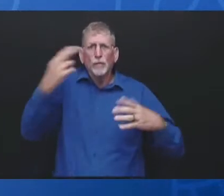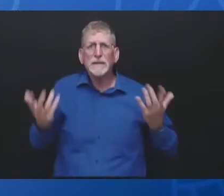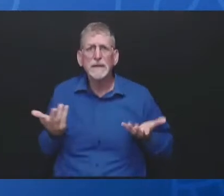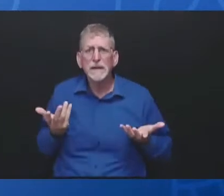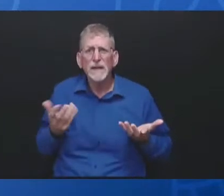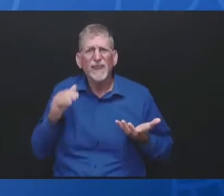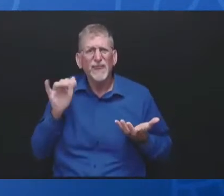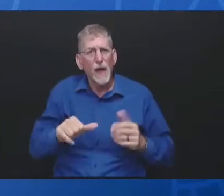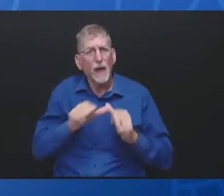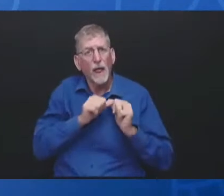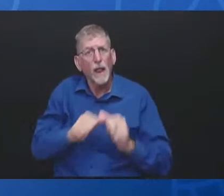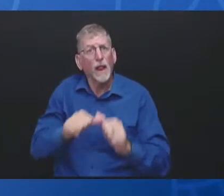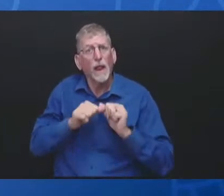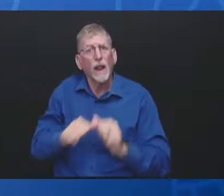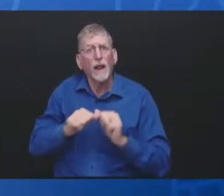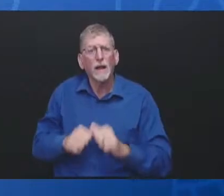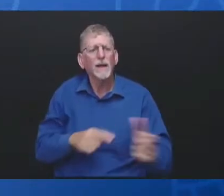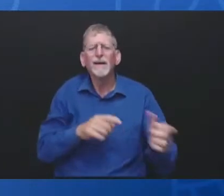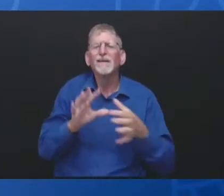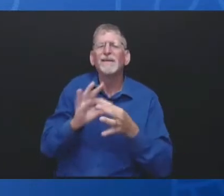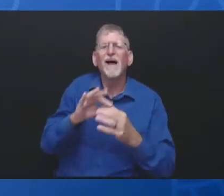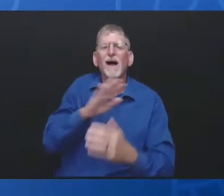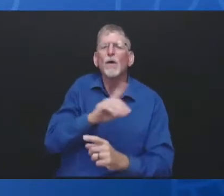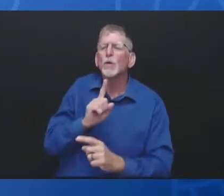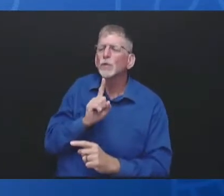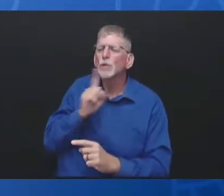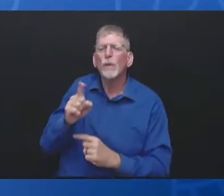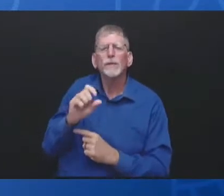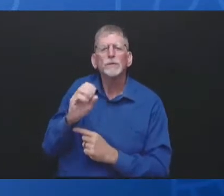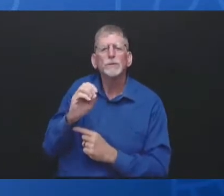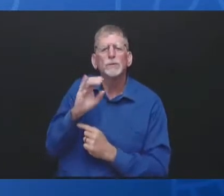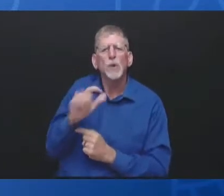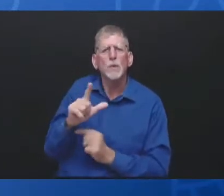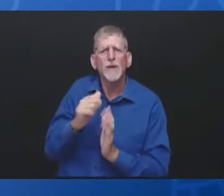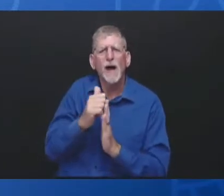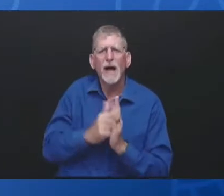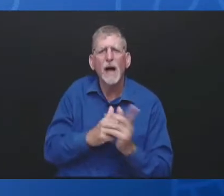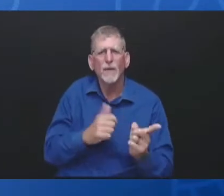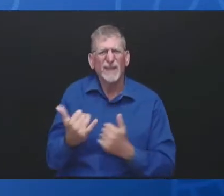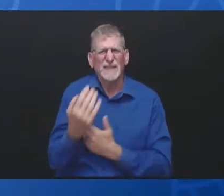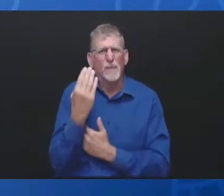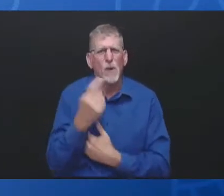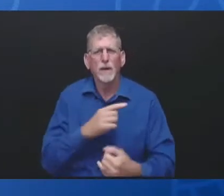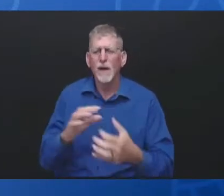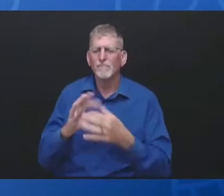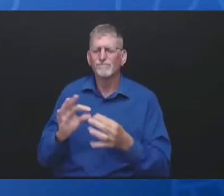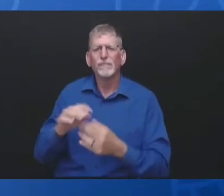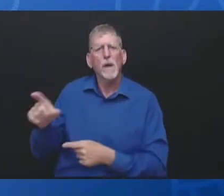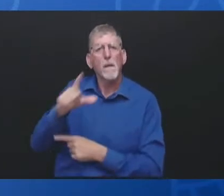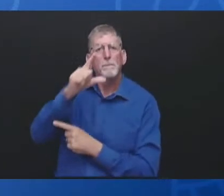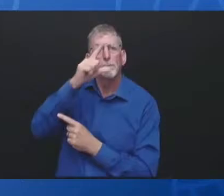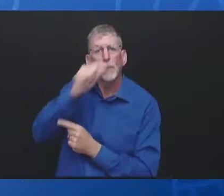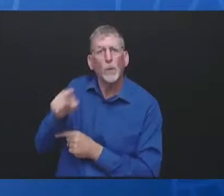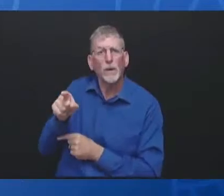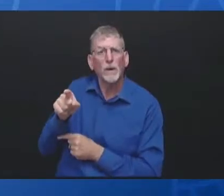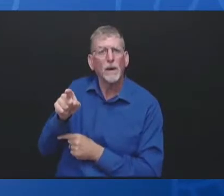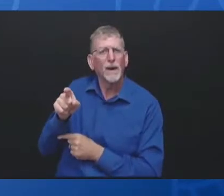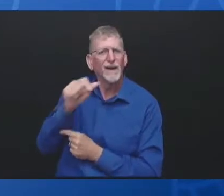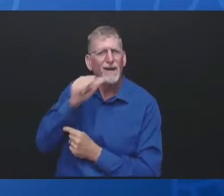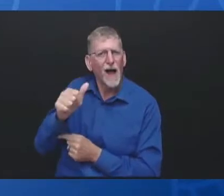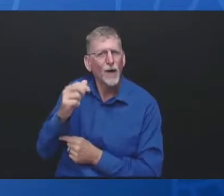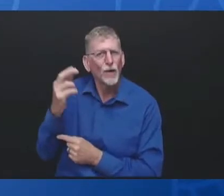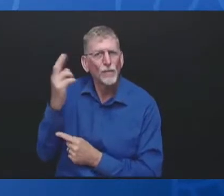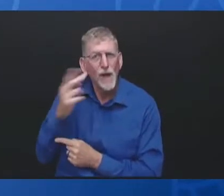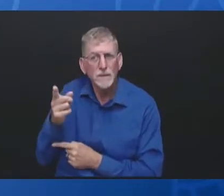this morning, he noted, what Vladimir Putin does not realize is that if it weren't for me, lots of really, really bad things